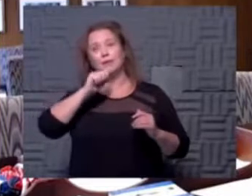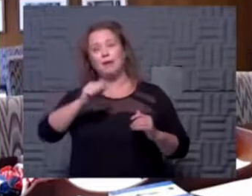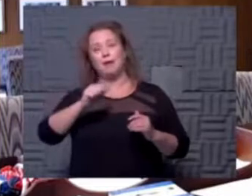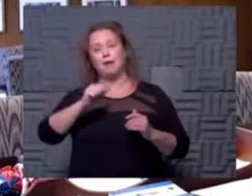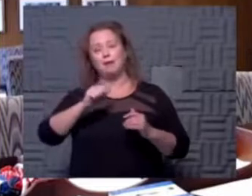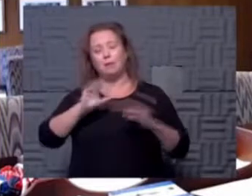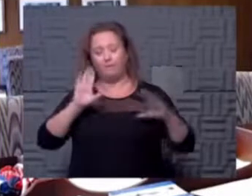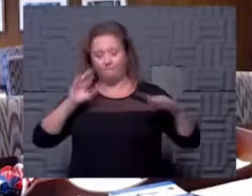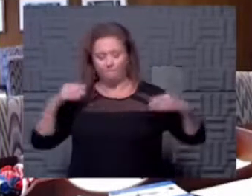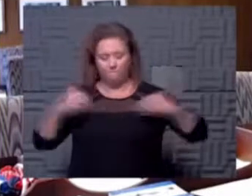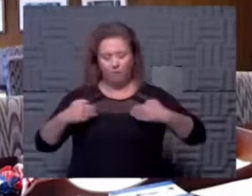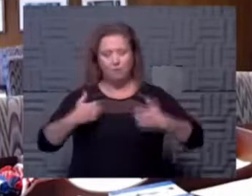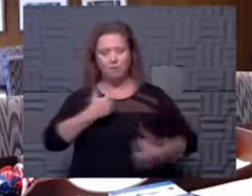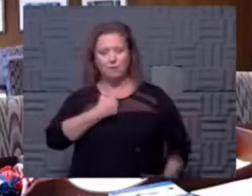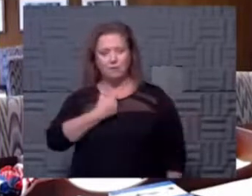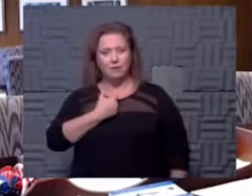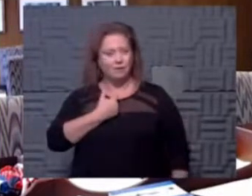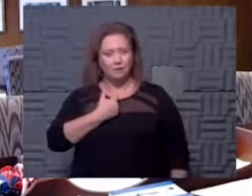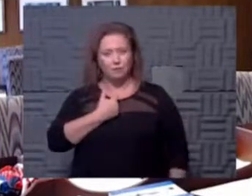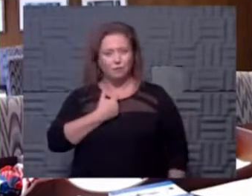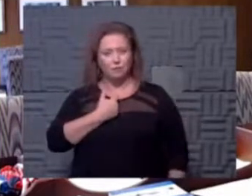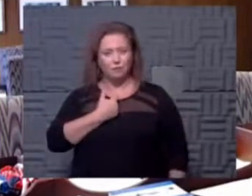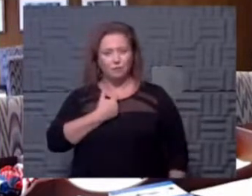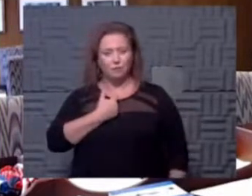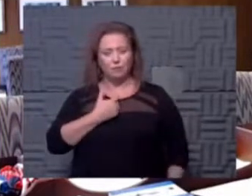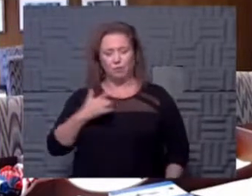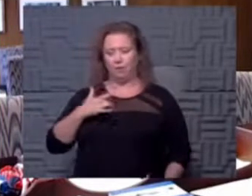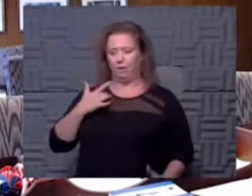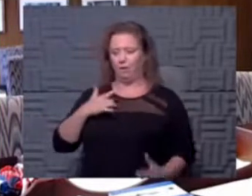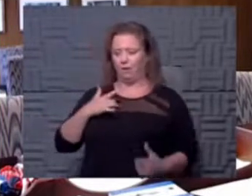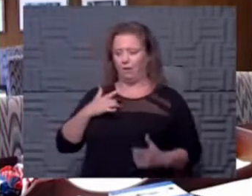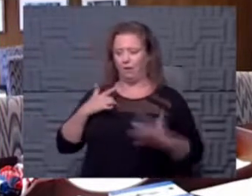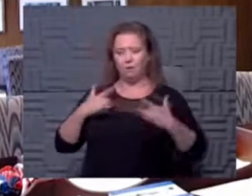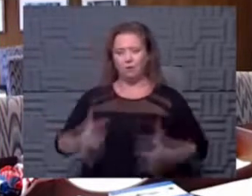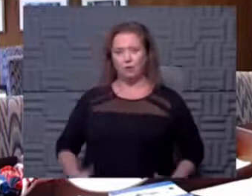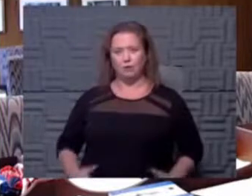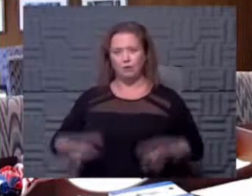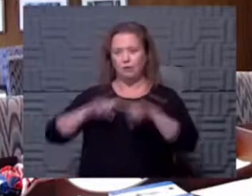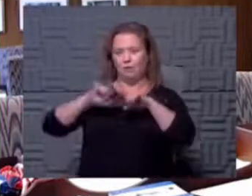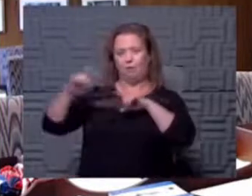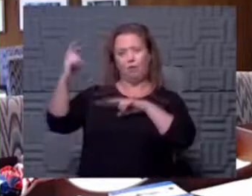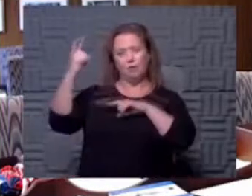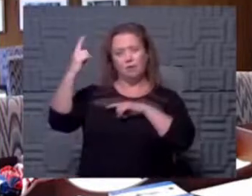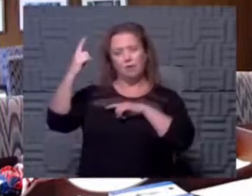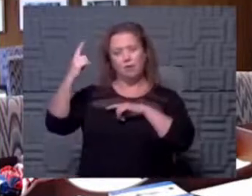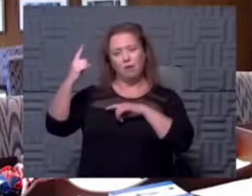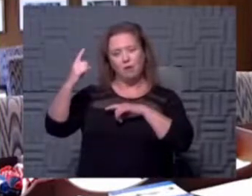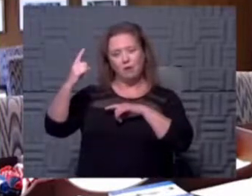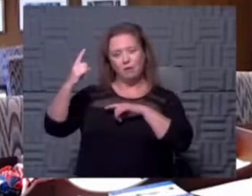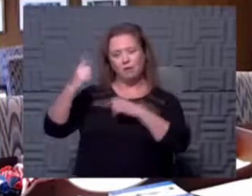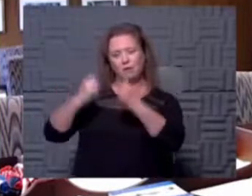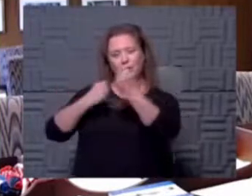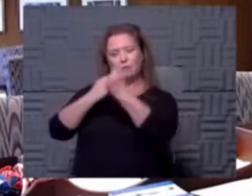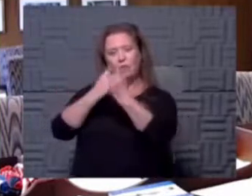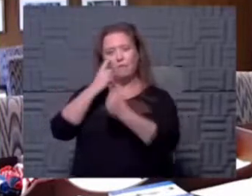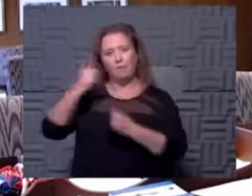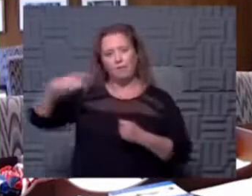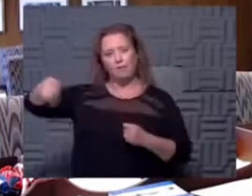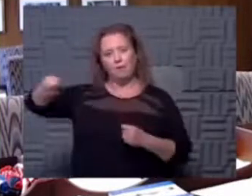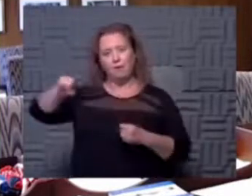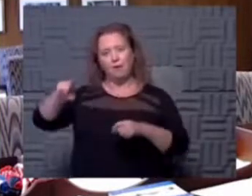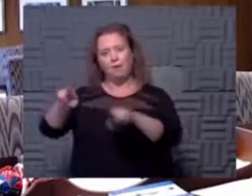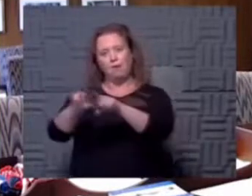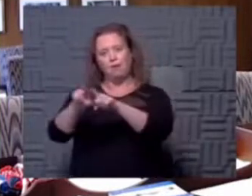inward focused, and when you're feeling down, to call somebody else to get support from them, but also to